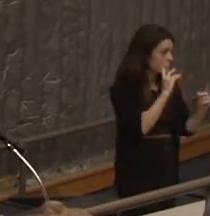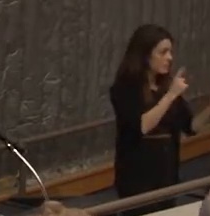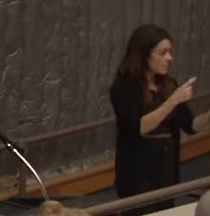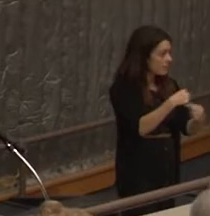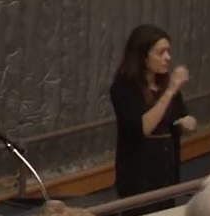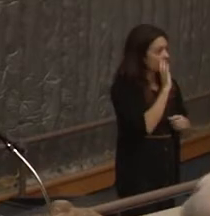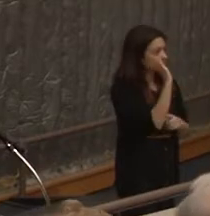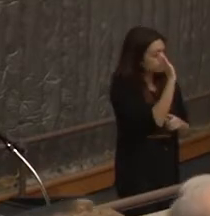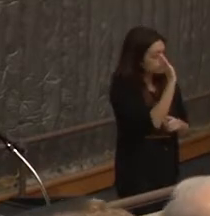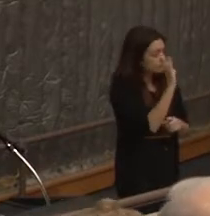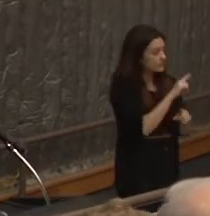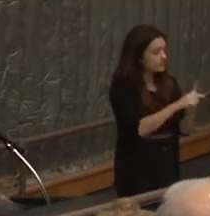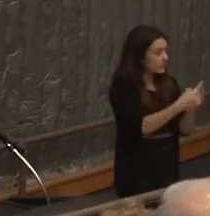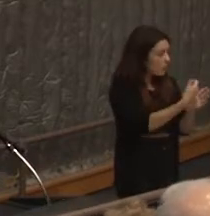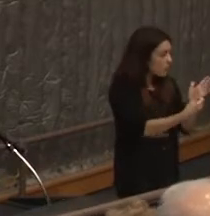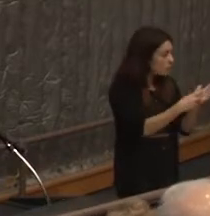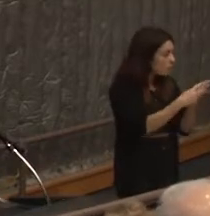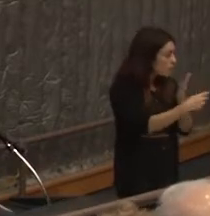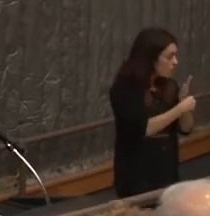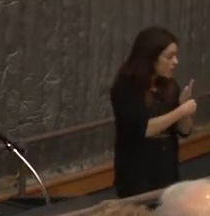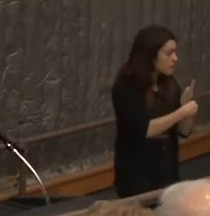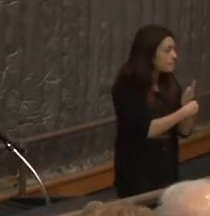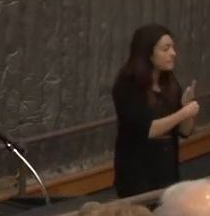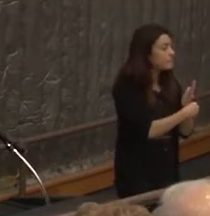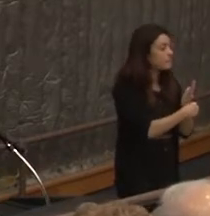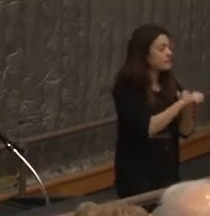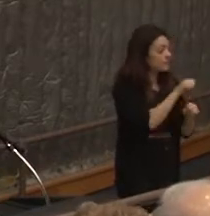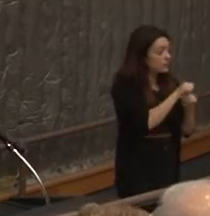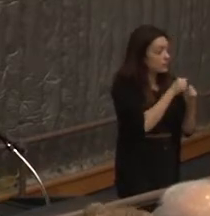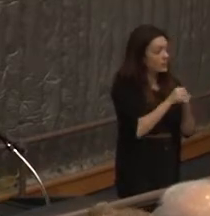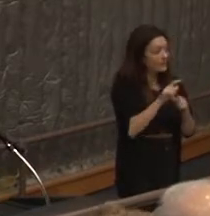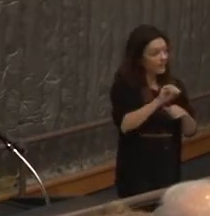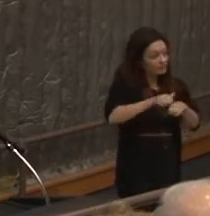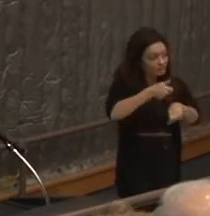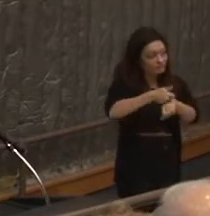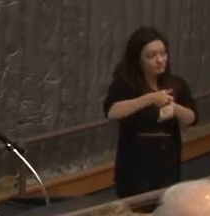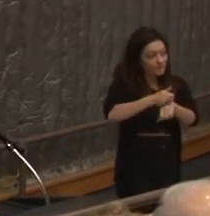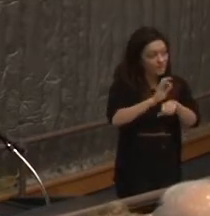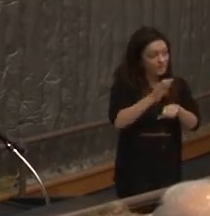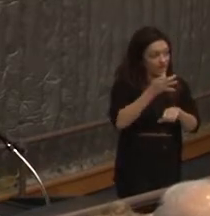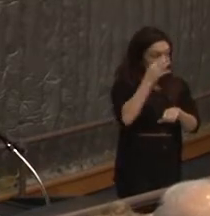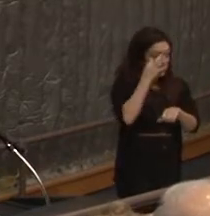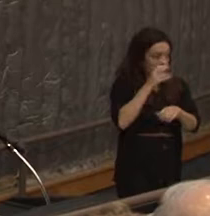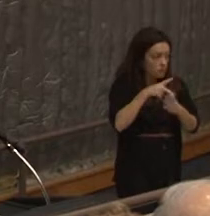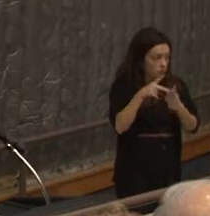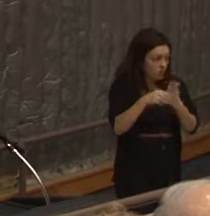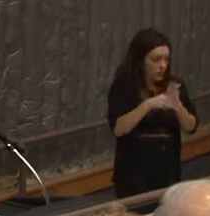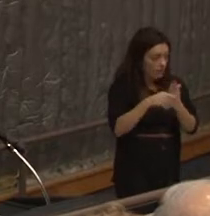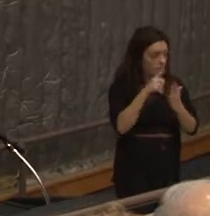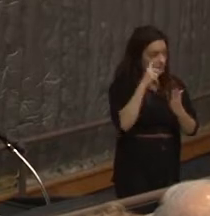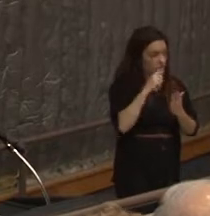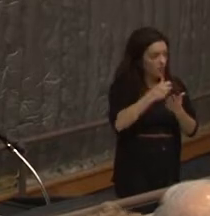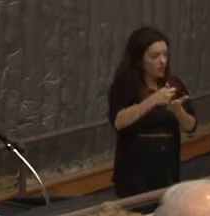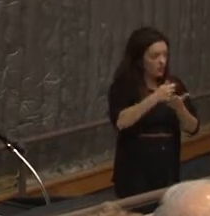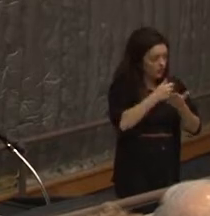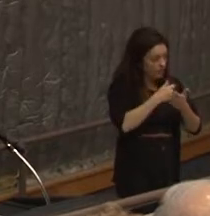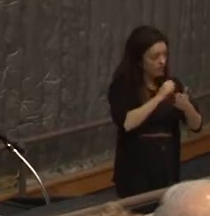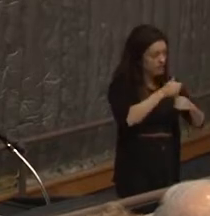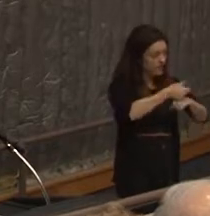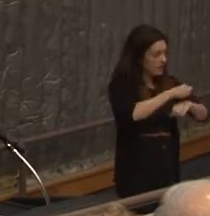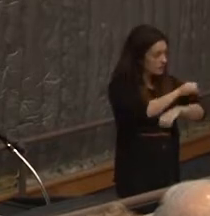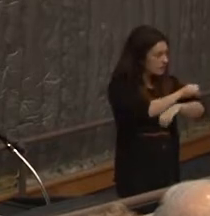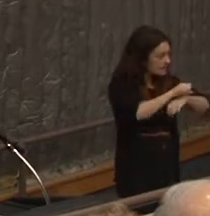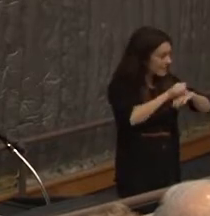program. And we're working together with the Federation to bring actually a off-Broadway